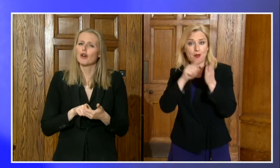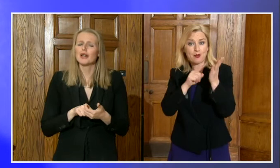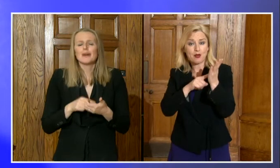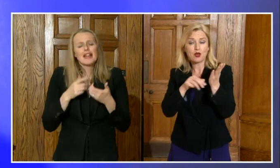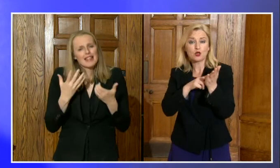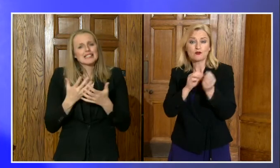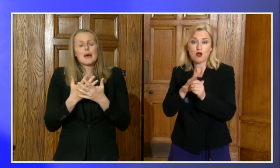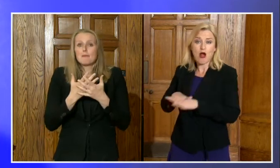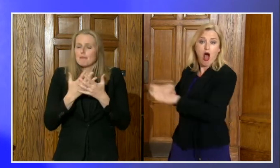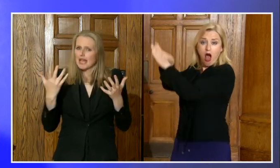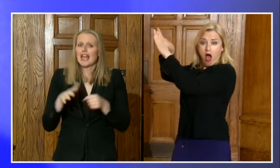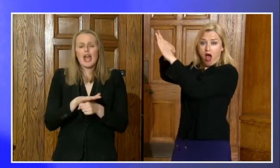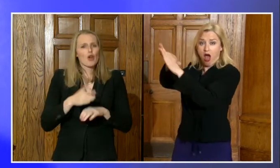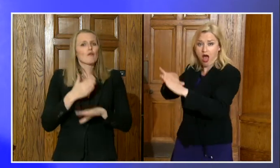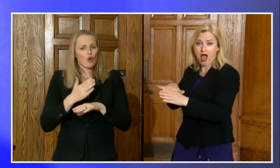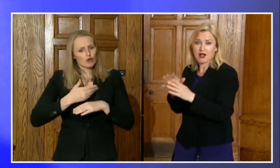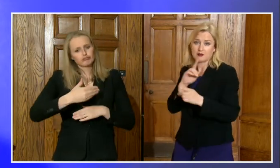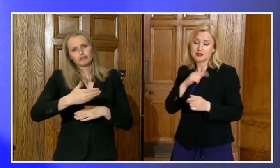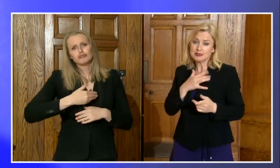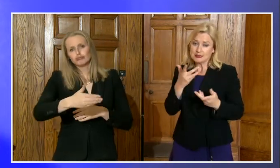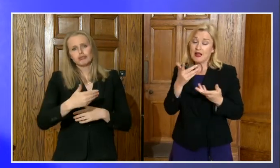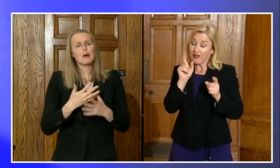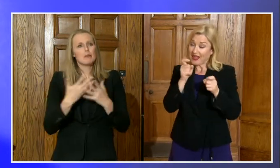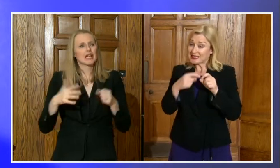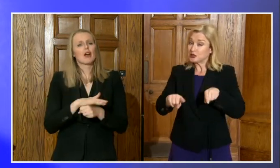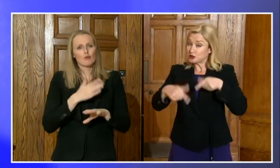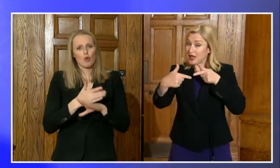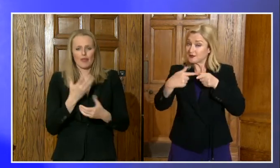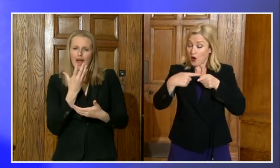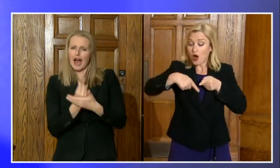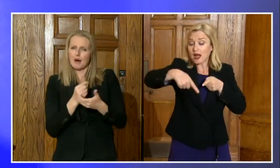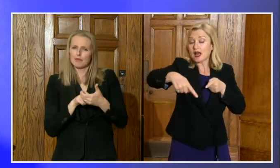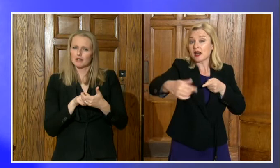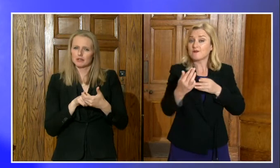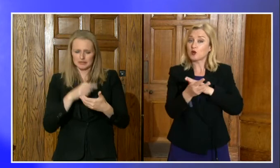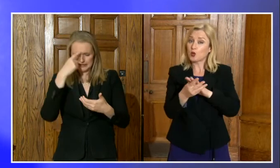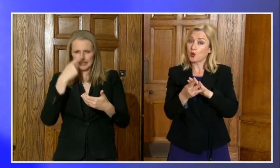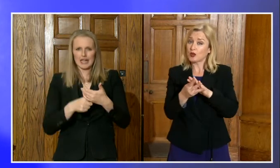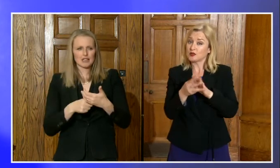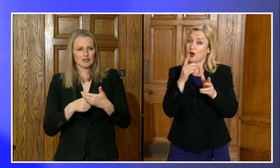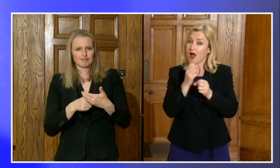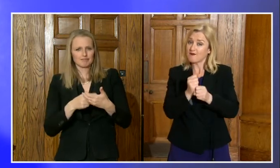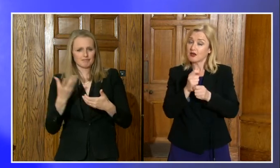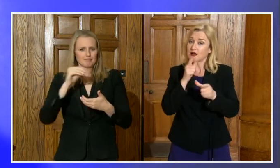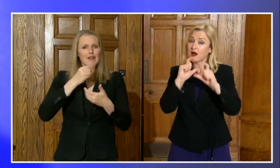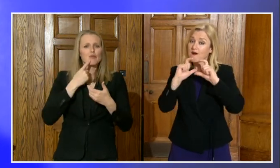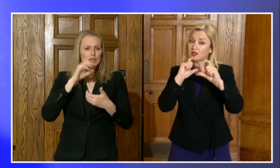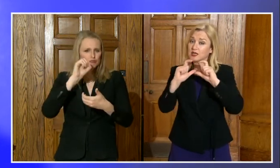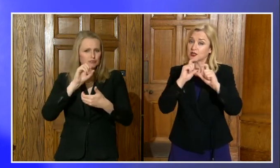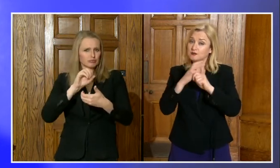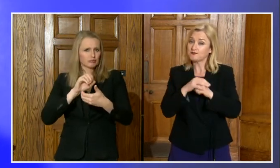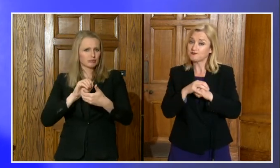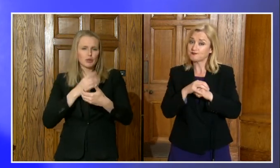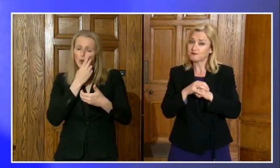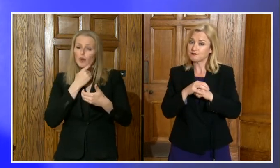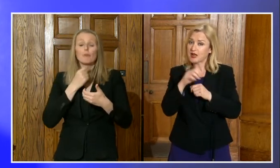done over the next couple of weeks. There's conversations that we are having across these islands to maybe see if they may not be the